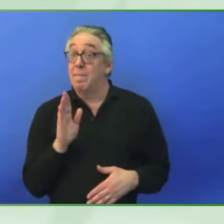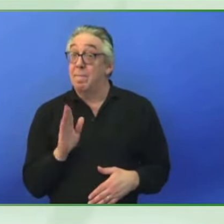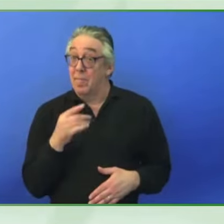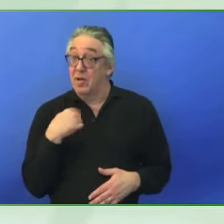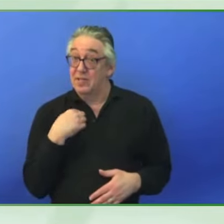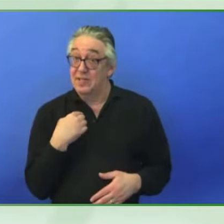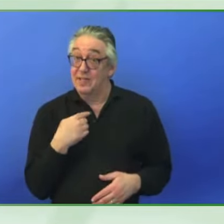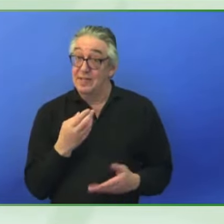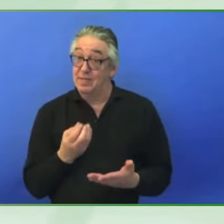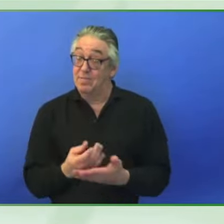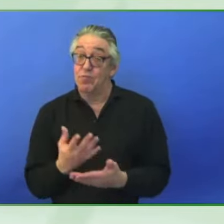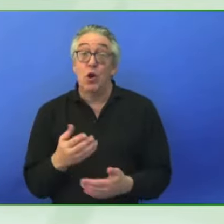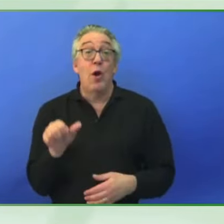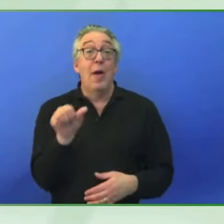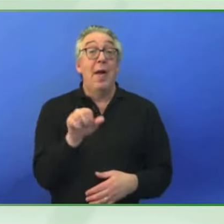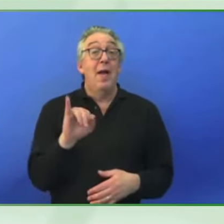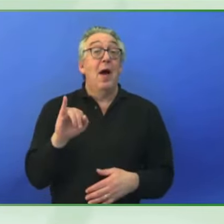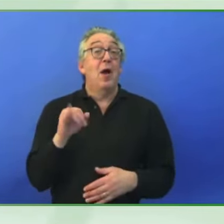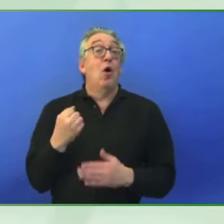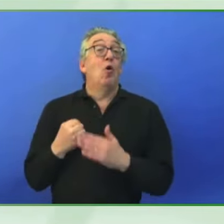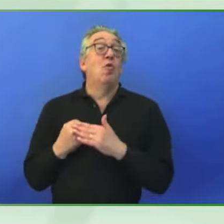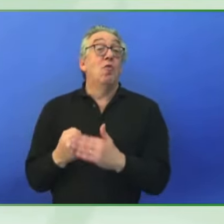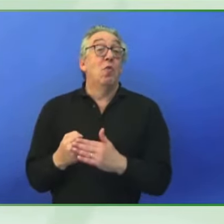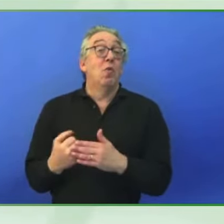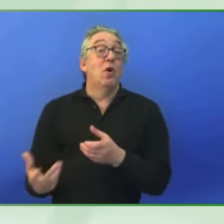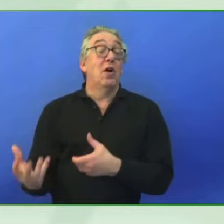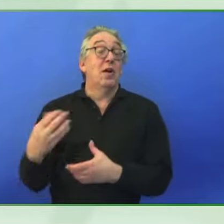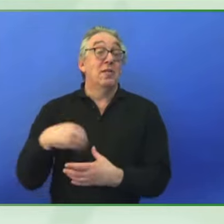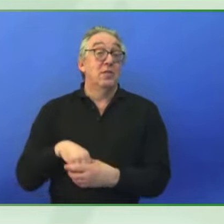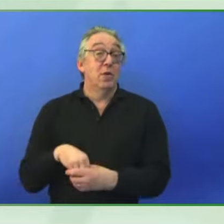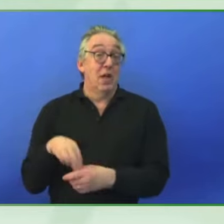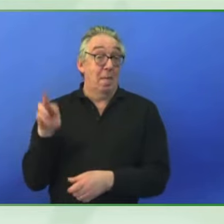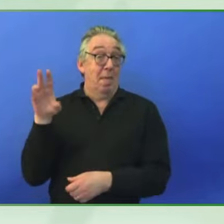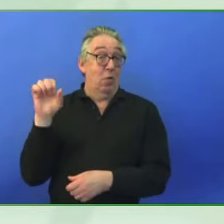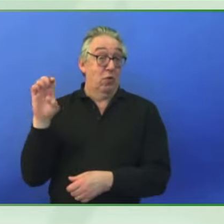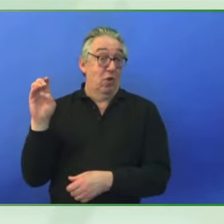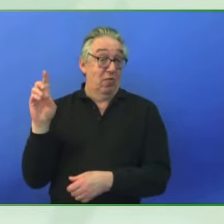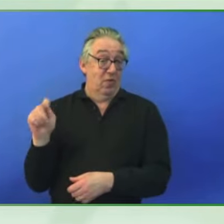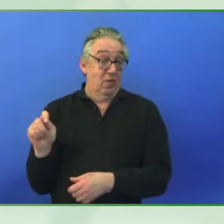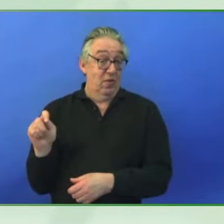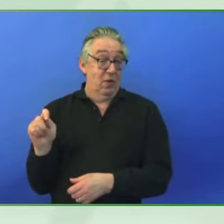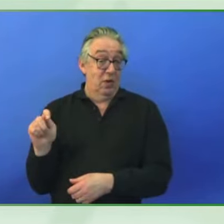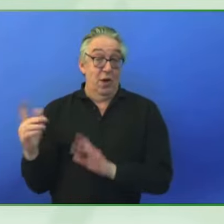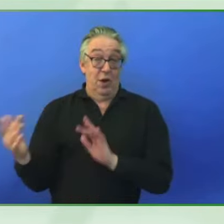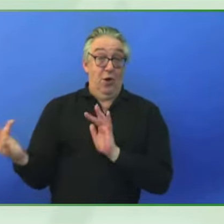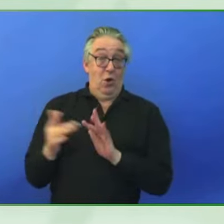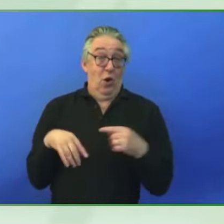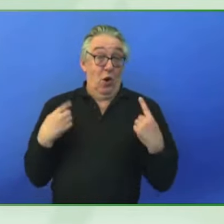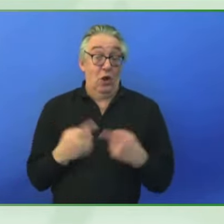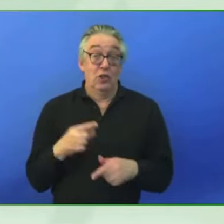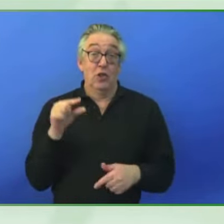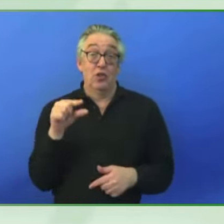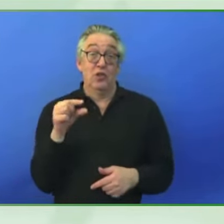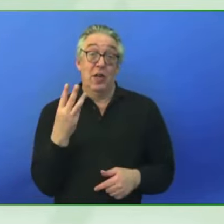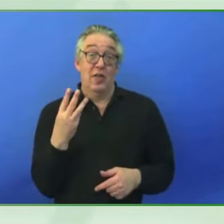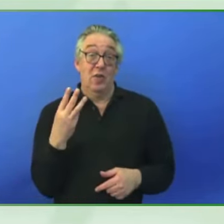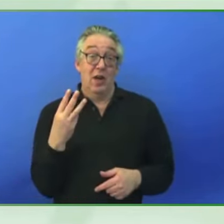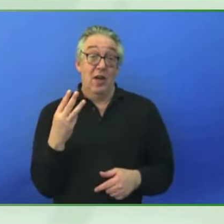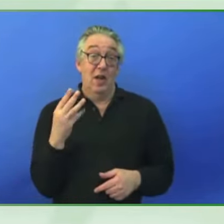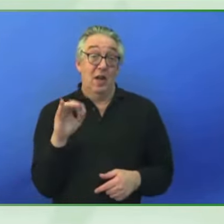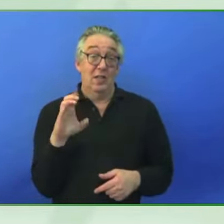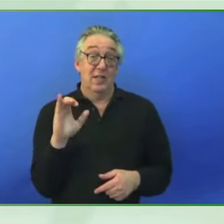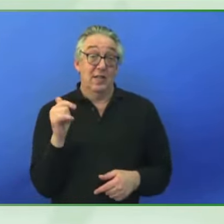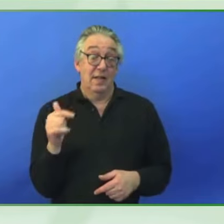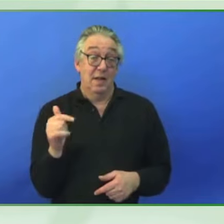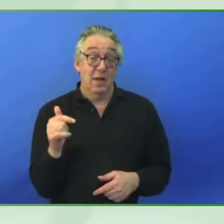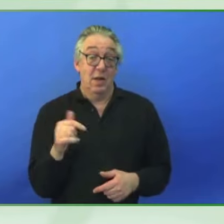for Accessibility program at Microsoft actually brought us, G3ICT, our nonprofit that is working around the world, and our country representatives, Katherine,